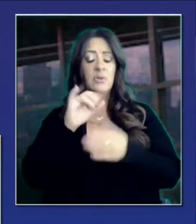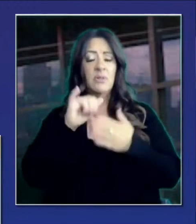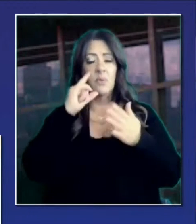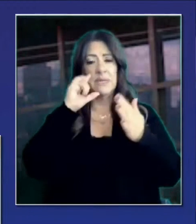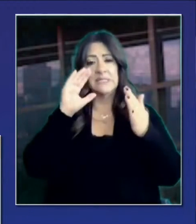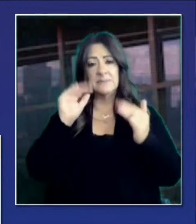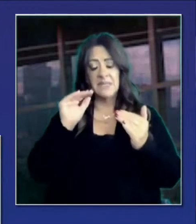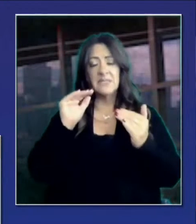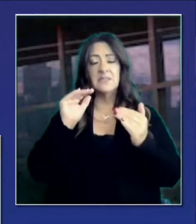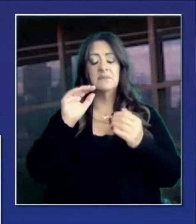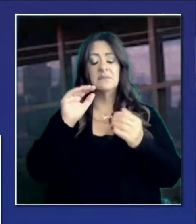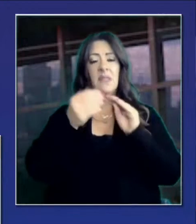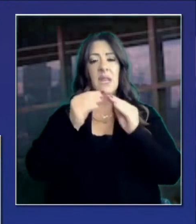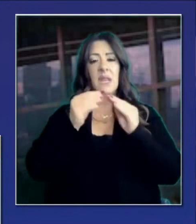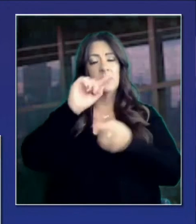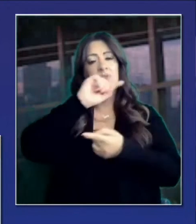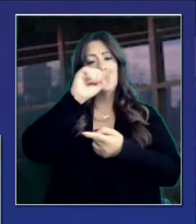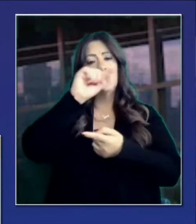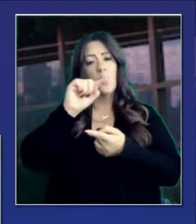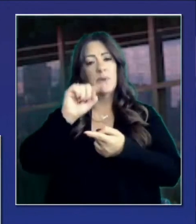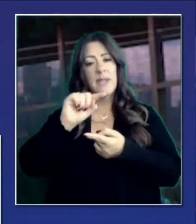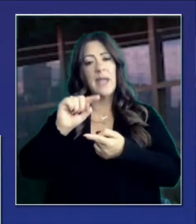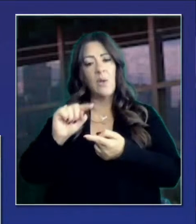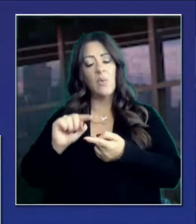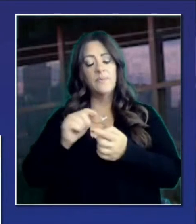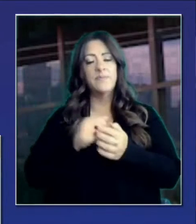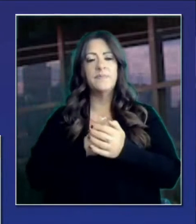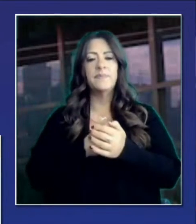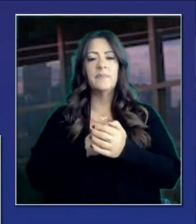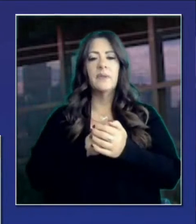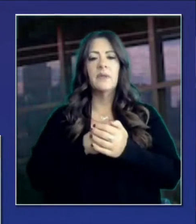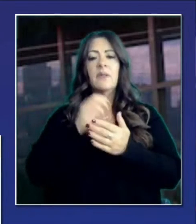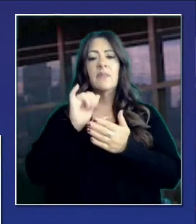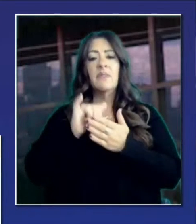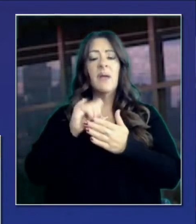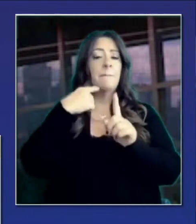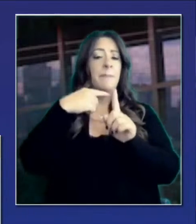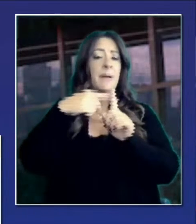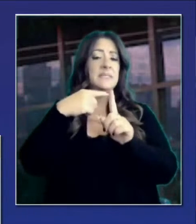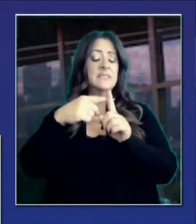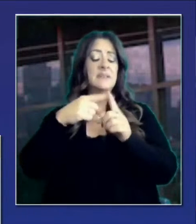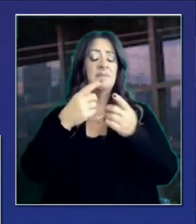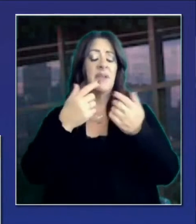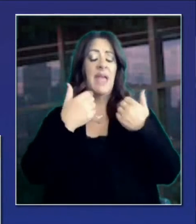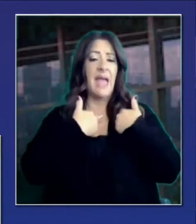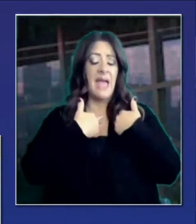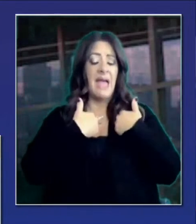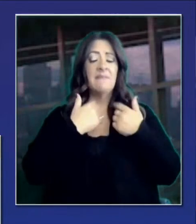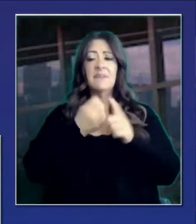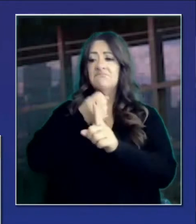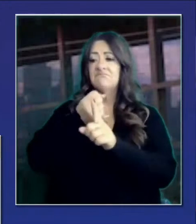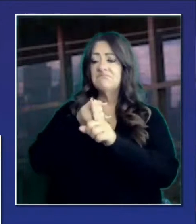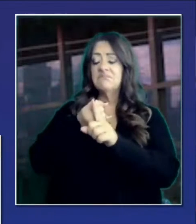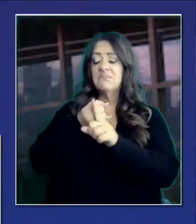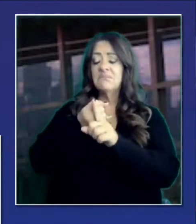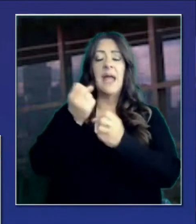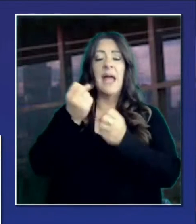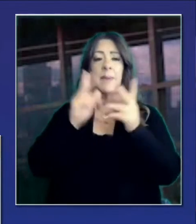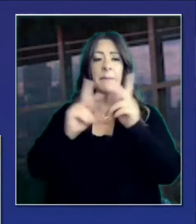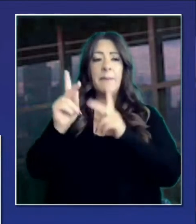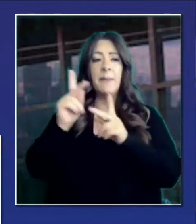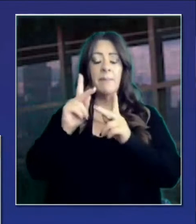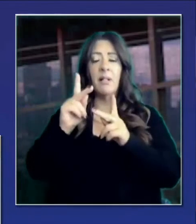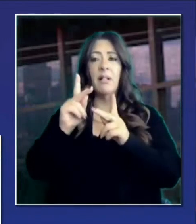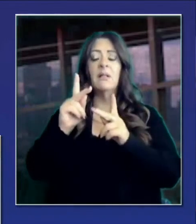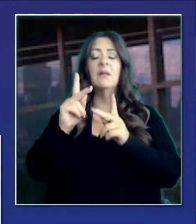understanding in terms of the impact that positivity rates have on case rates, percentage of people